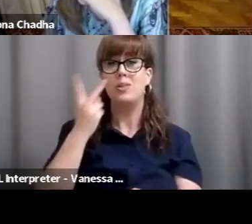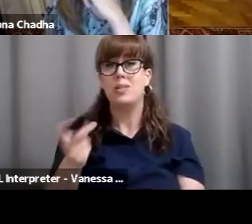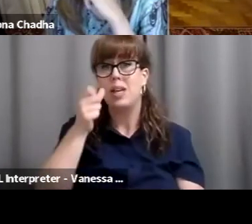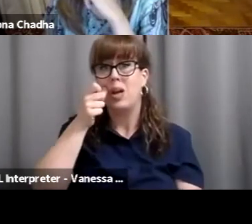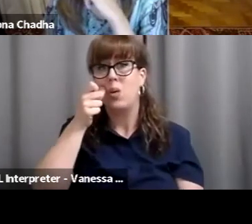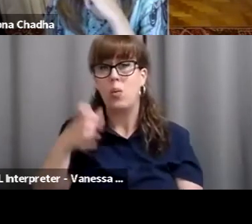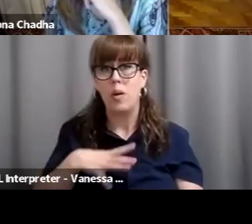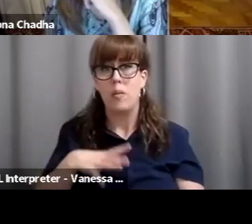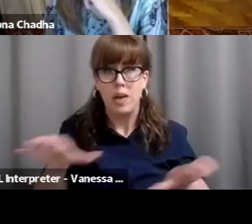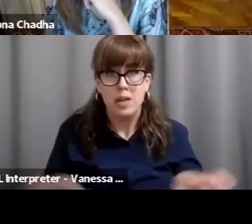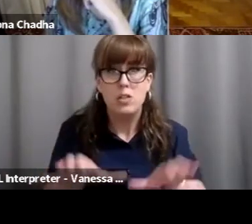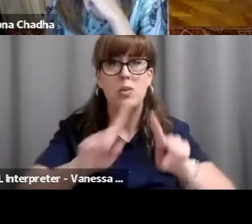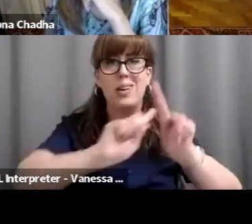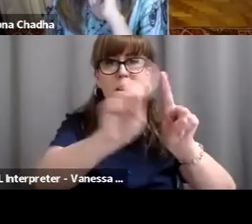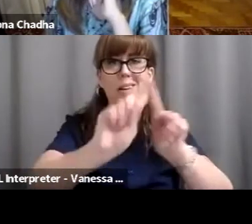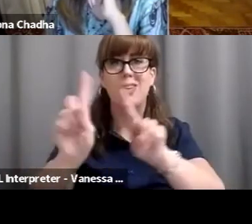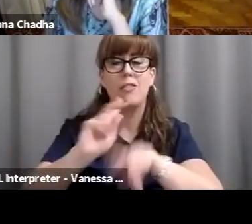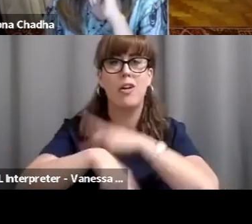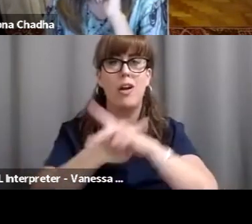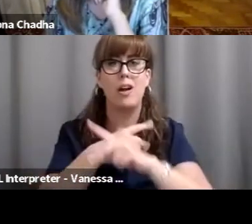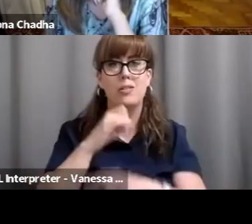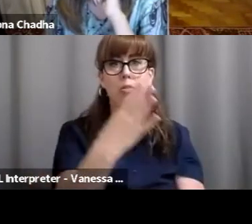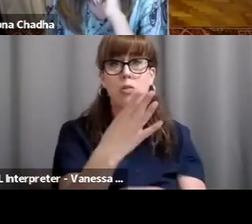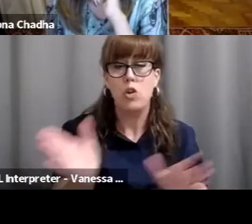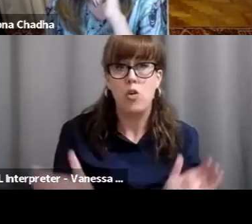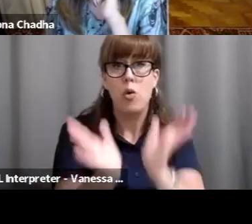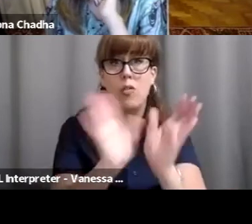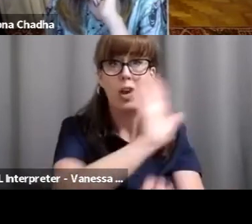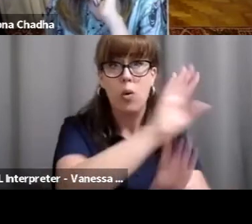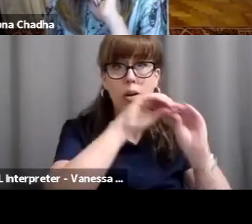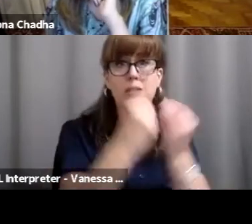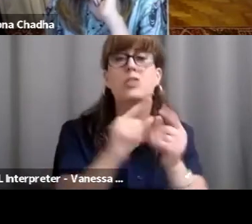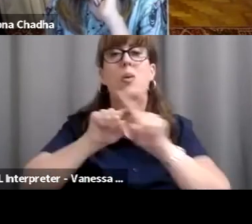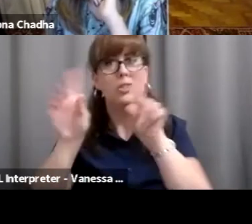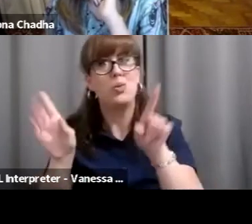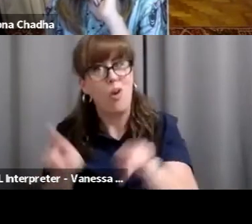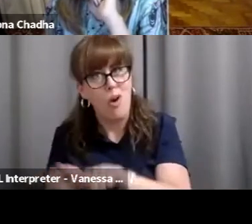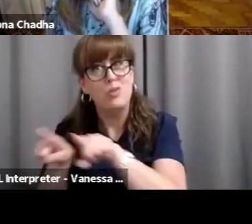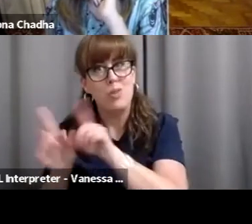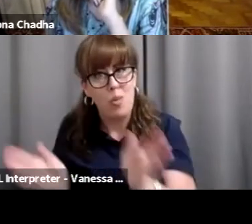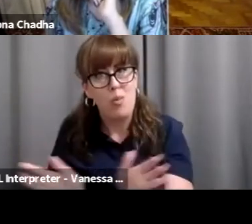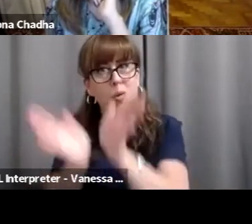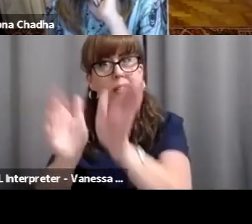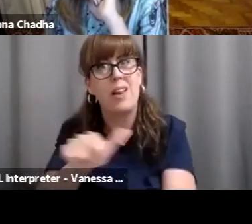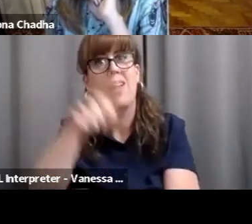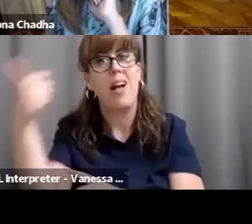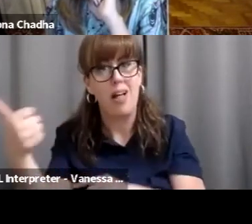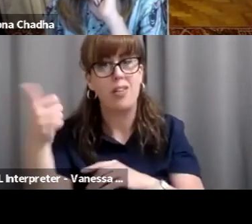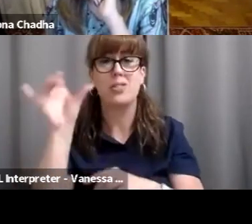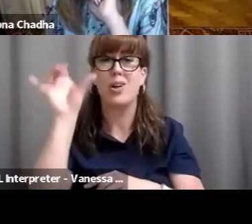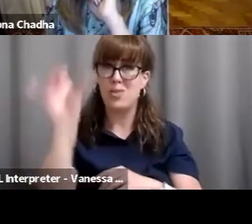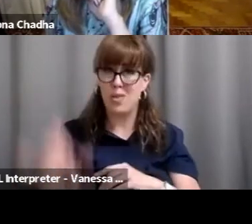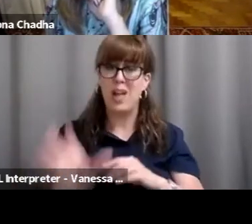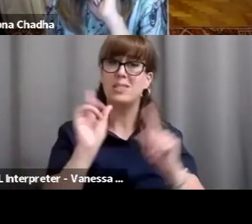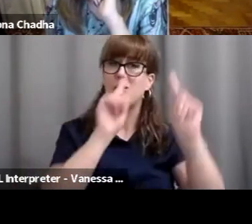motivate not only your organization, you will motivate the industry. So that's the agenda for all of us, and